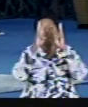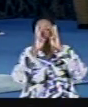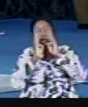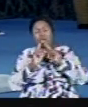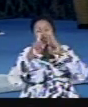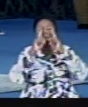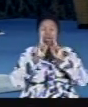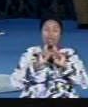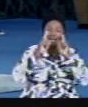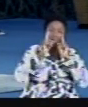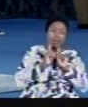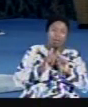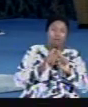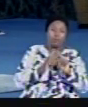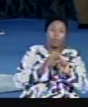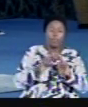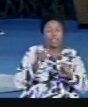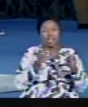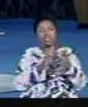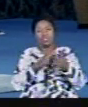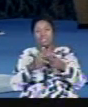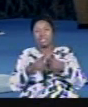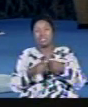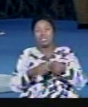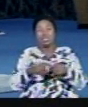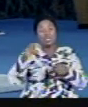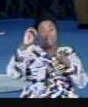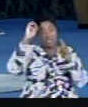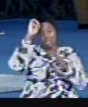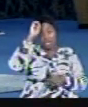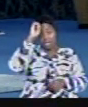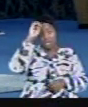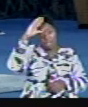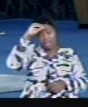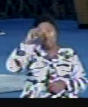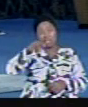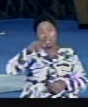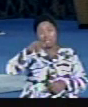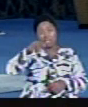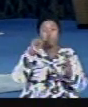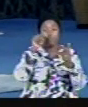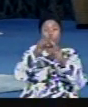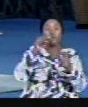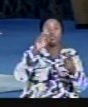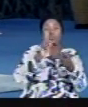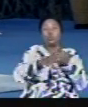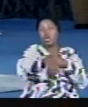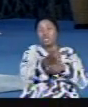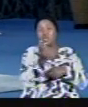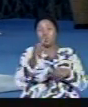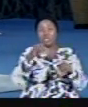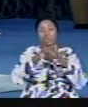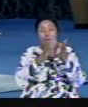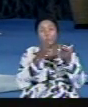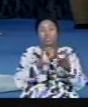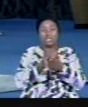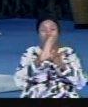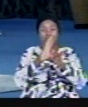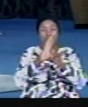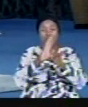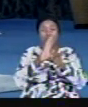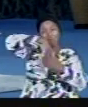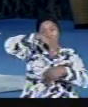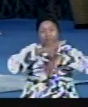crying. And he cannot point to anywhere in the Bible that will give him comfort. The